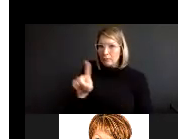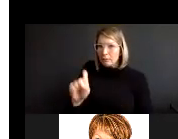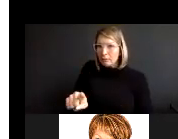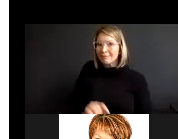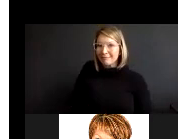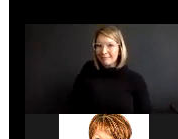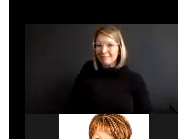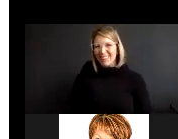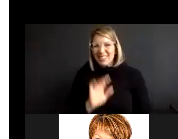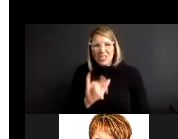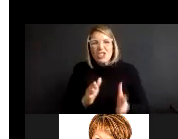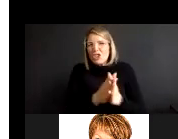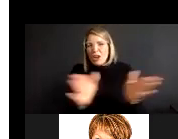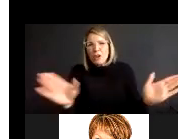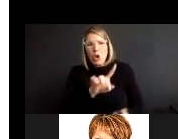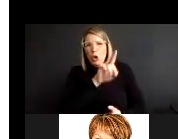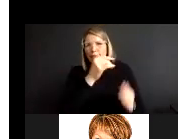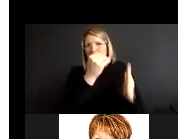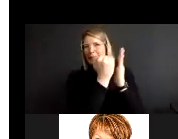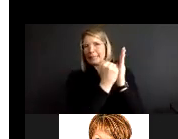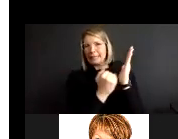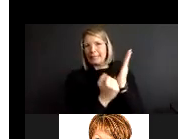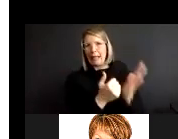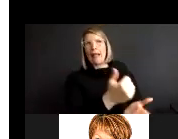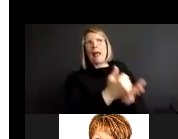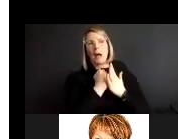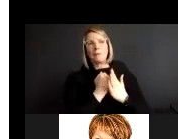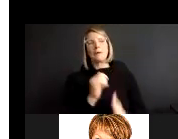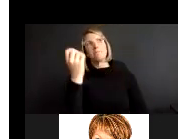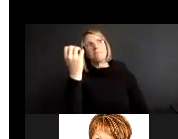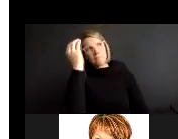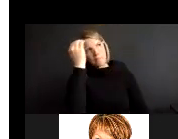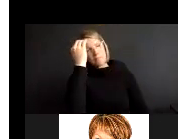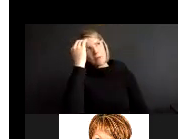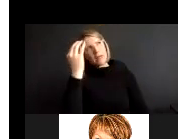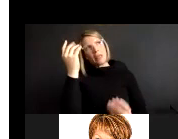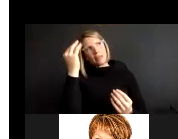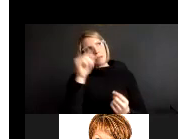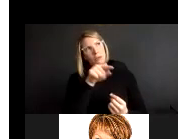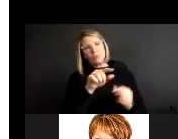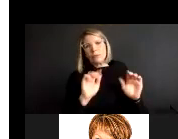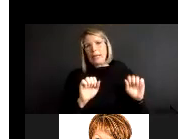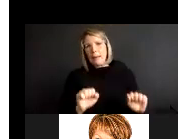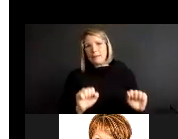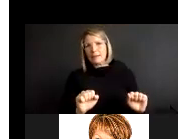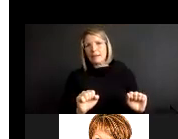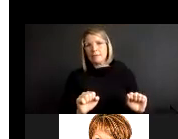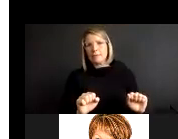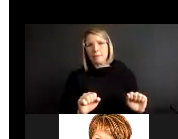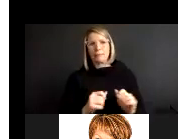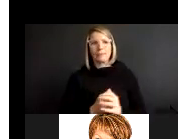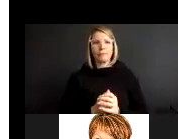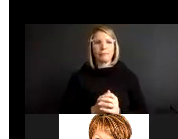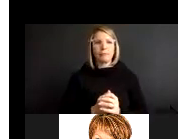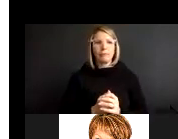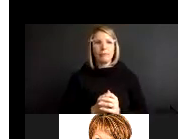So those are just some kind of general things that folks will consider when kind of thinking about capacity. A closing point on